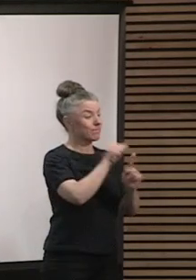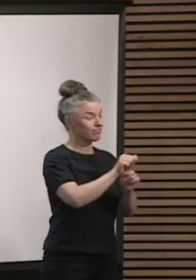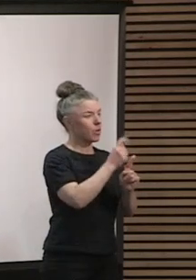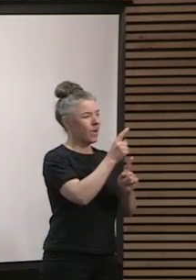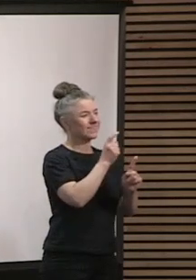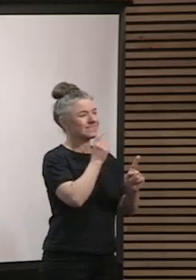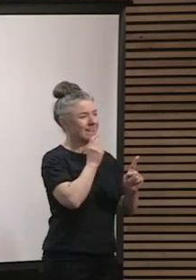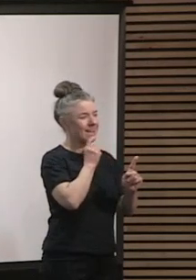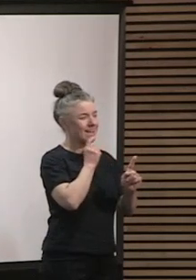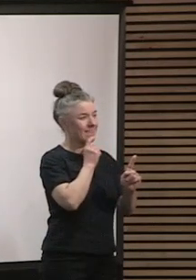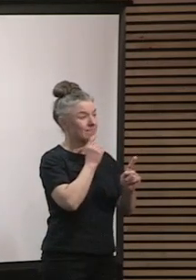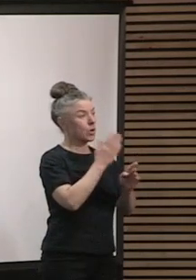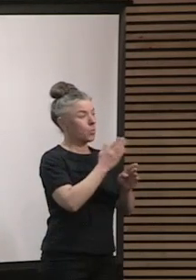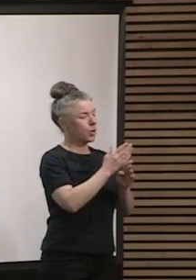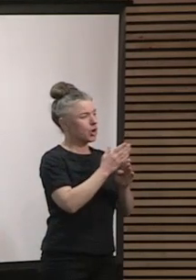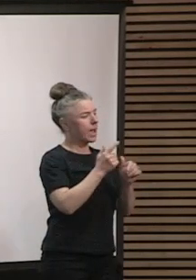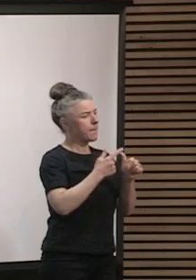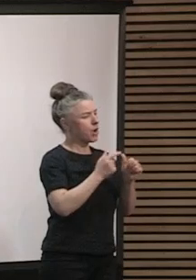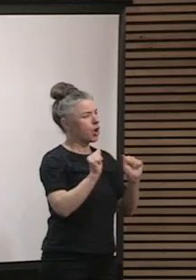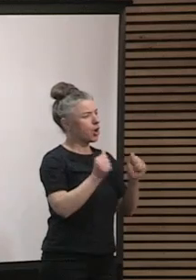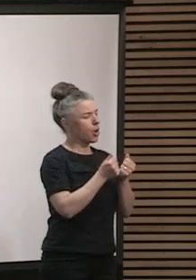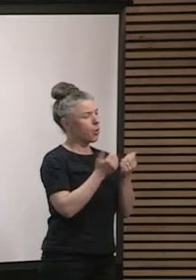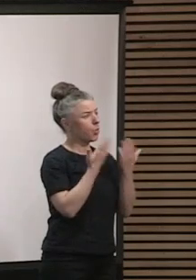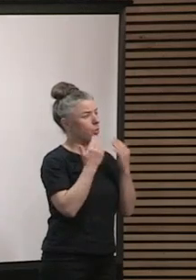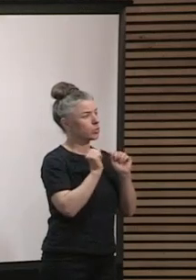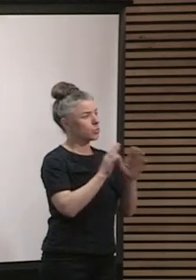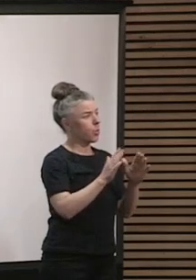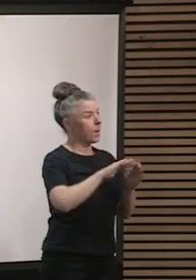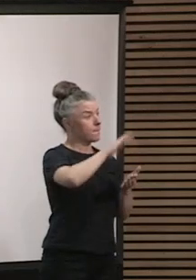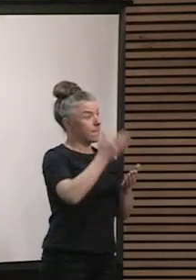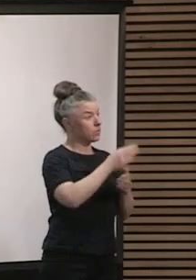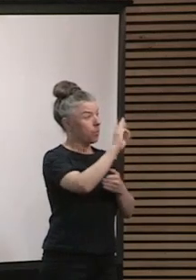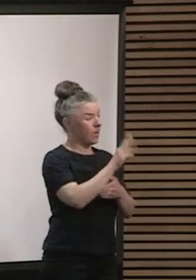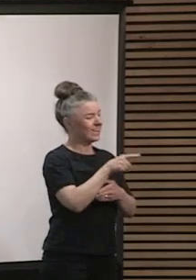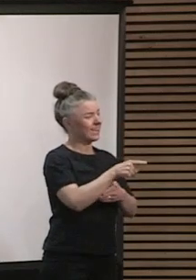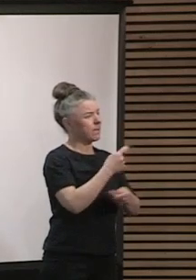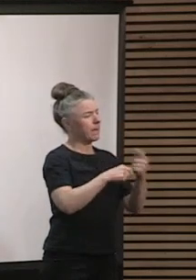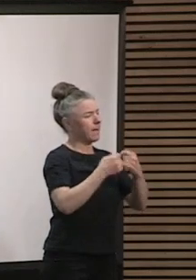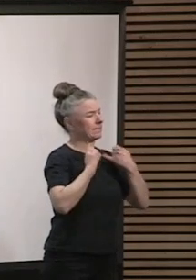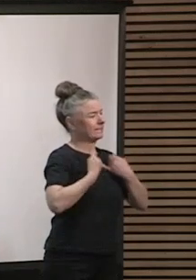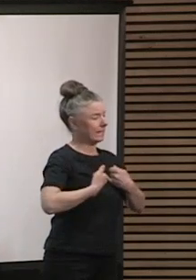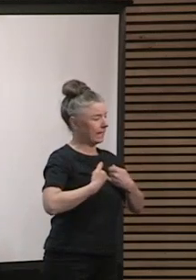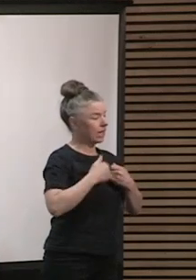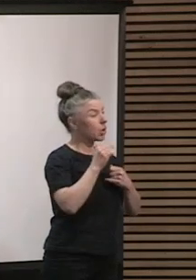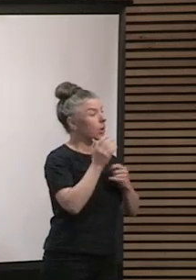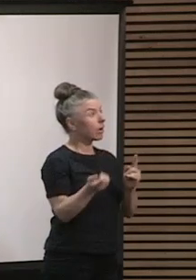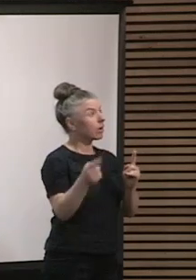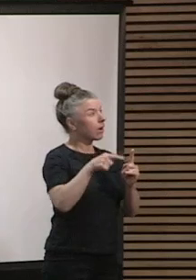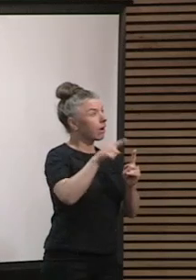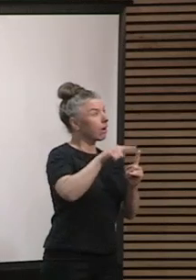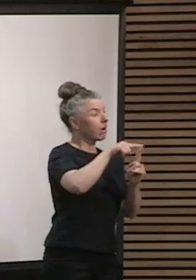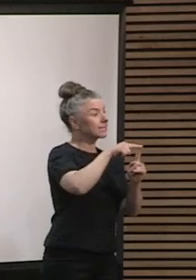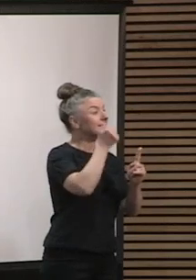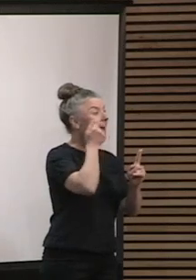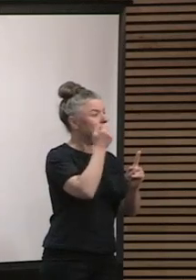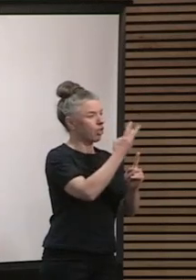at the Americole Cool Store in Mount Wellington who became sick on approximately the 31st